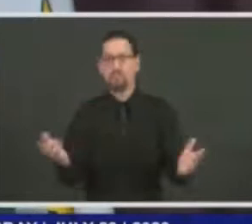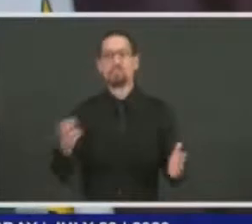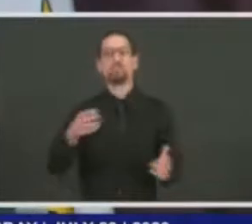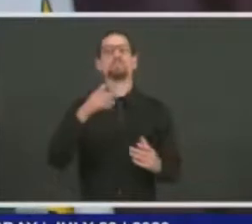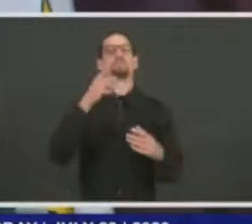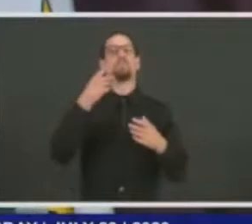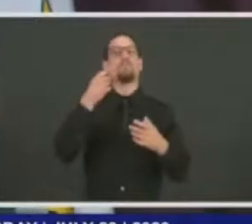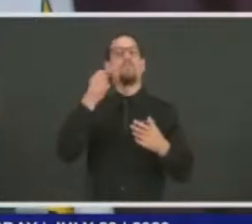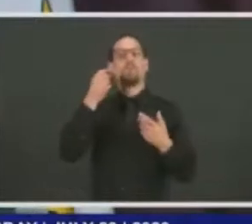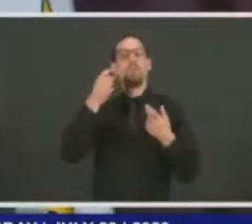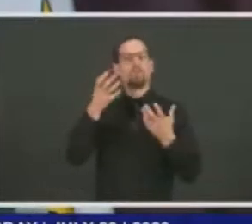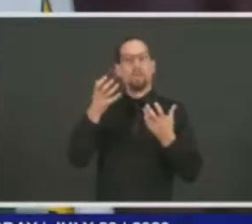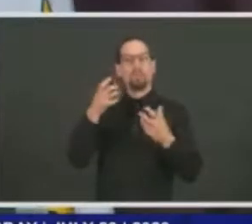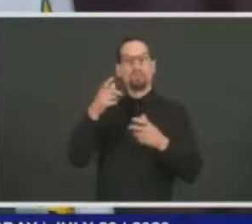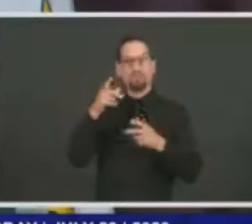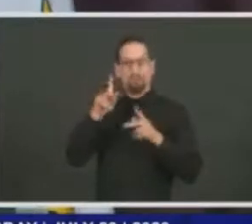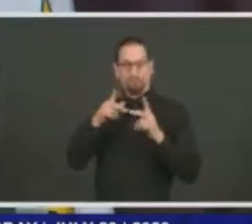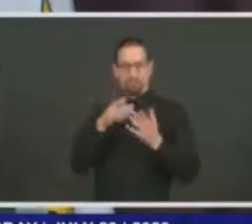circumstances,